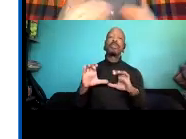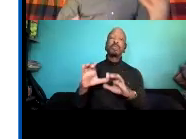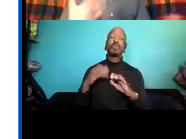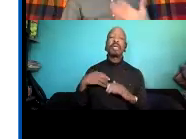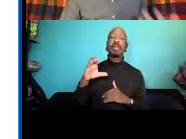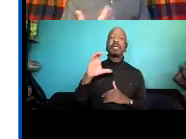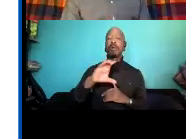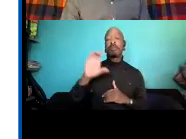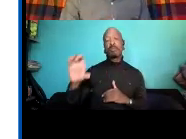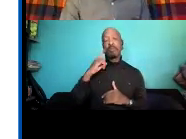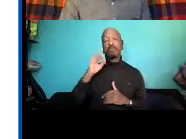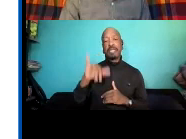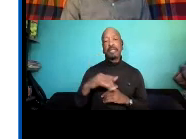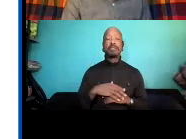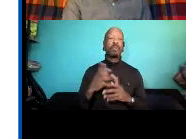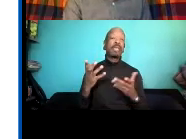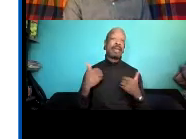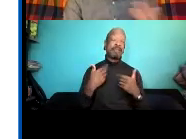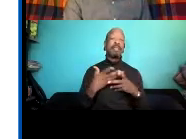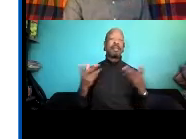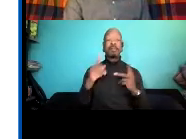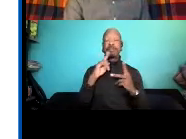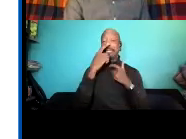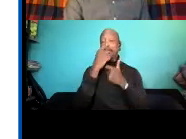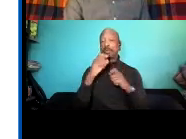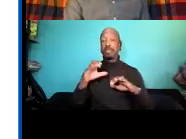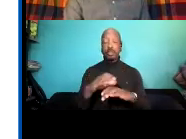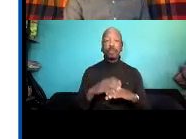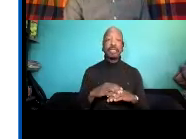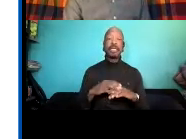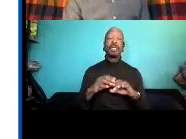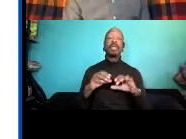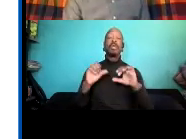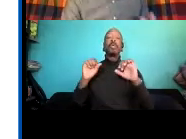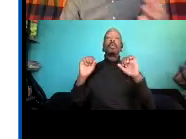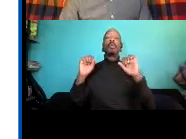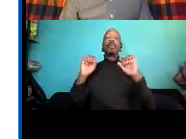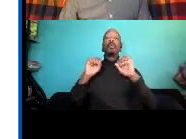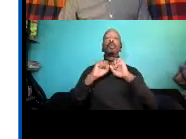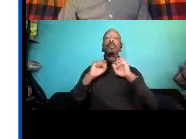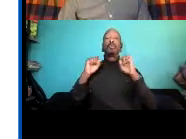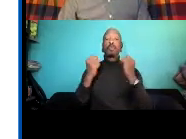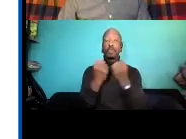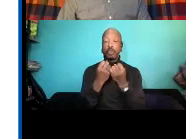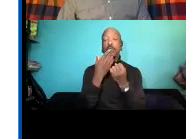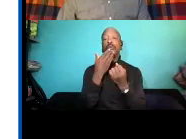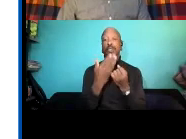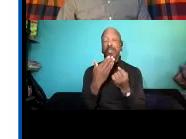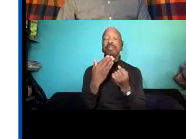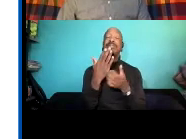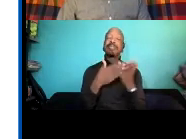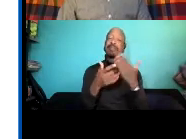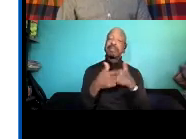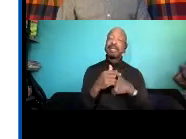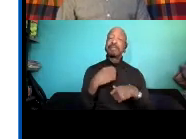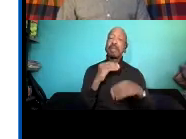But anyway, we just get a lot of people who are really interested in doing social good. And sometimes it makes more sense for them to